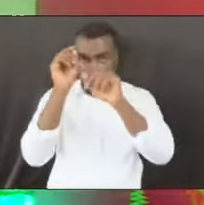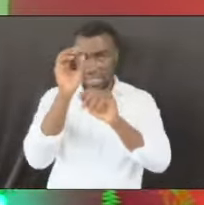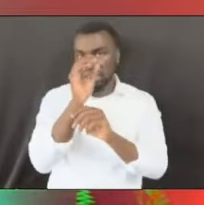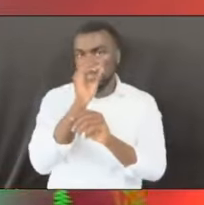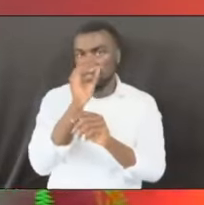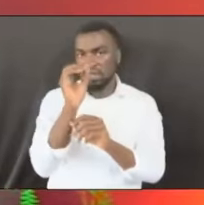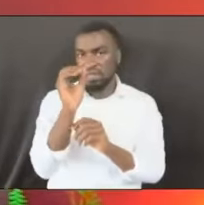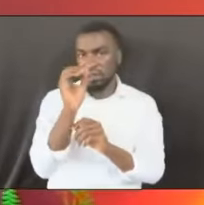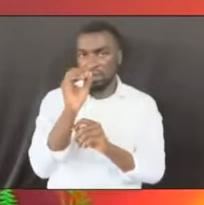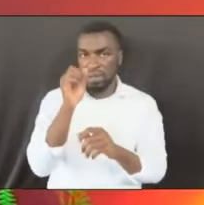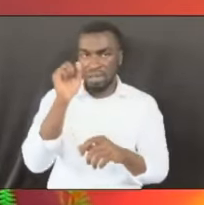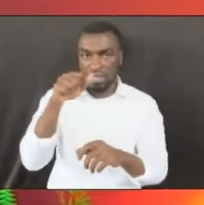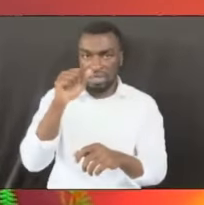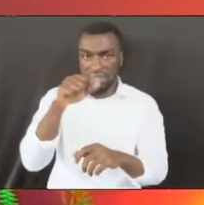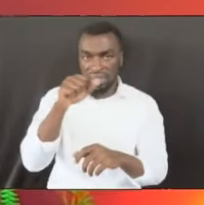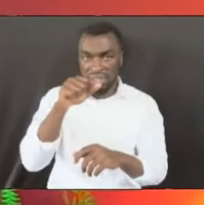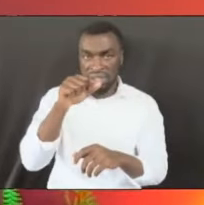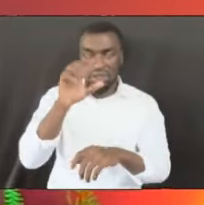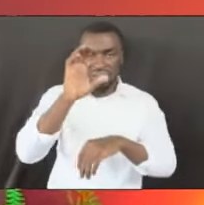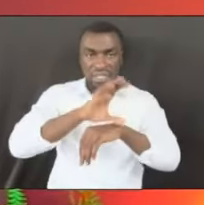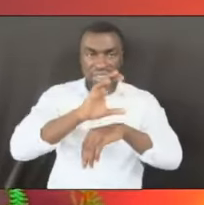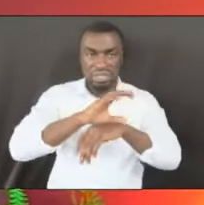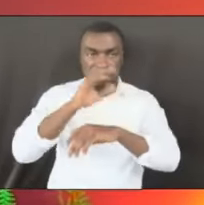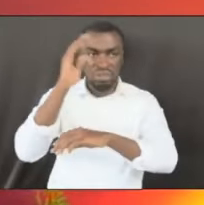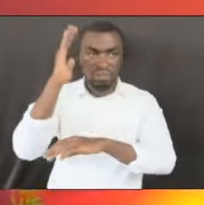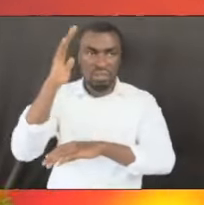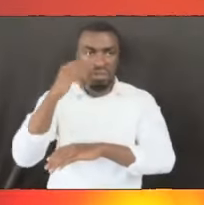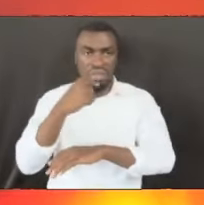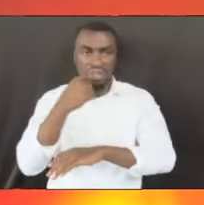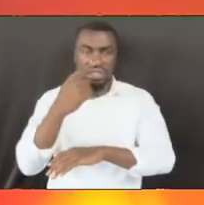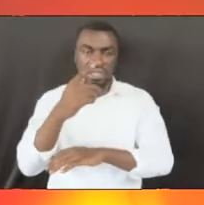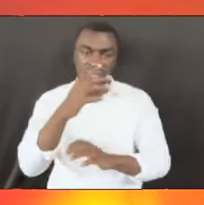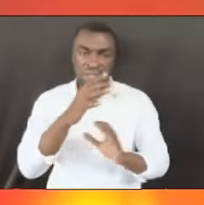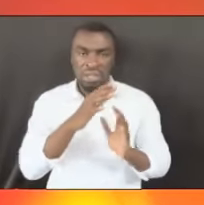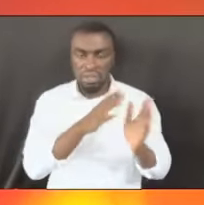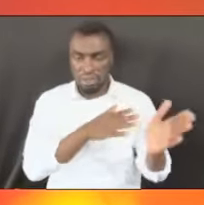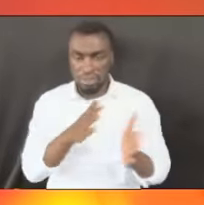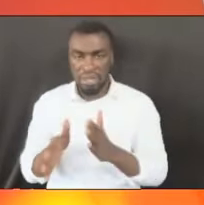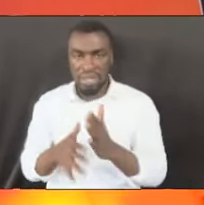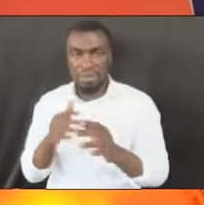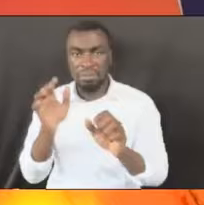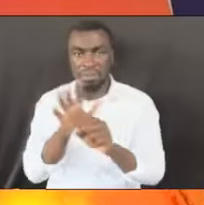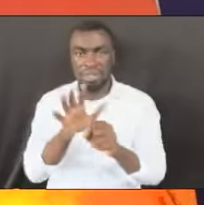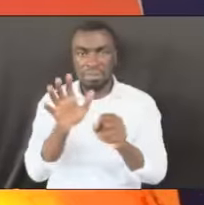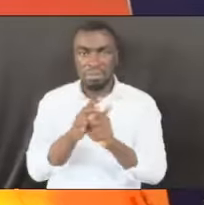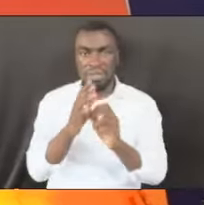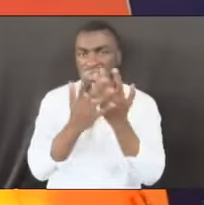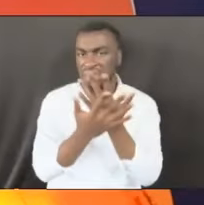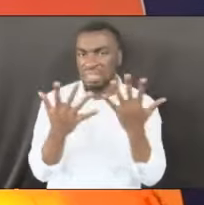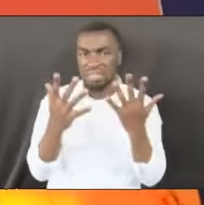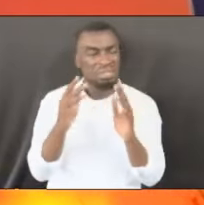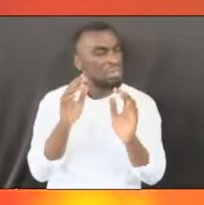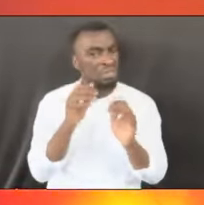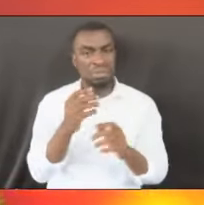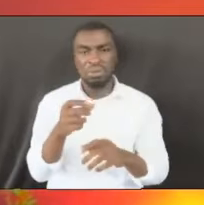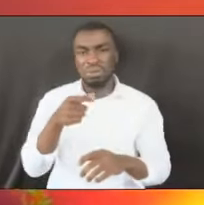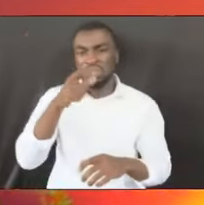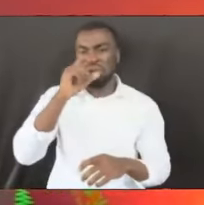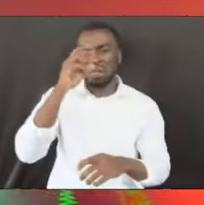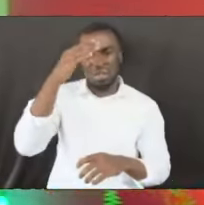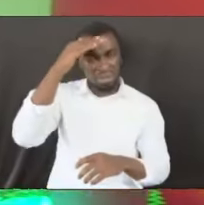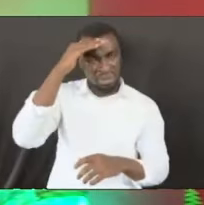Yes, you are in the church of God. You sing, you organize, you do many things. You don't drink, you are not immoral.